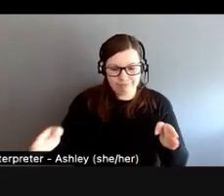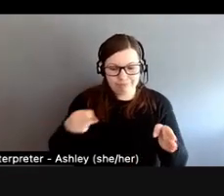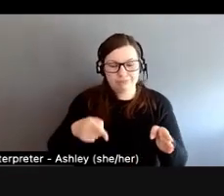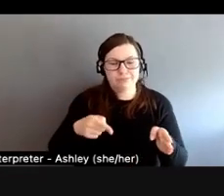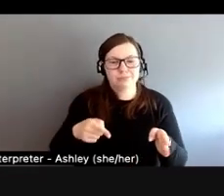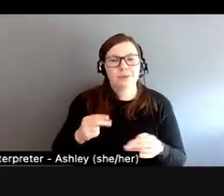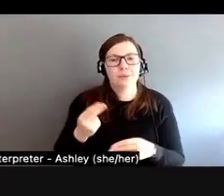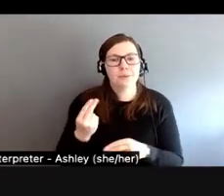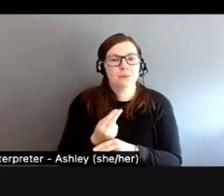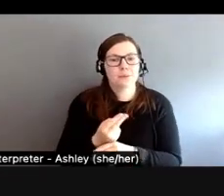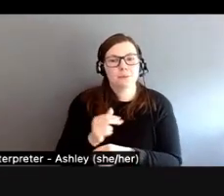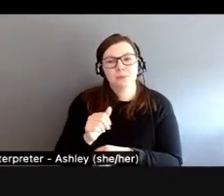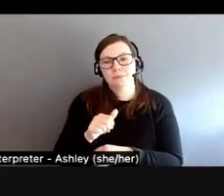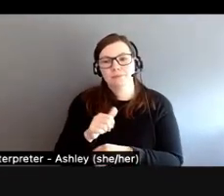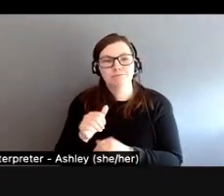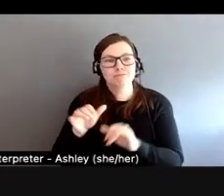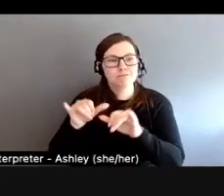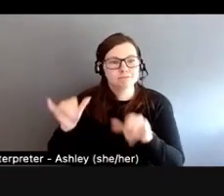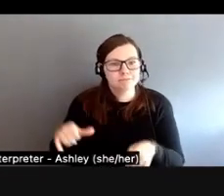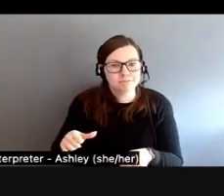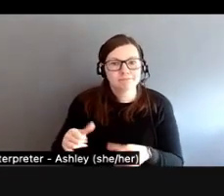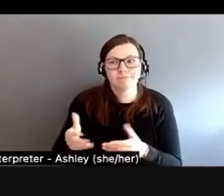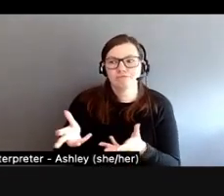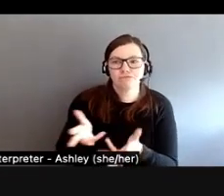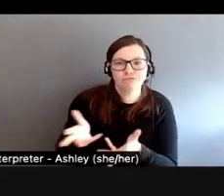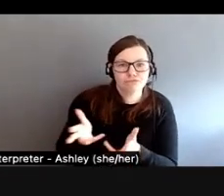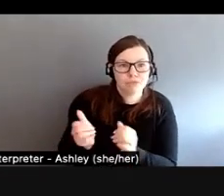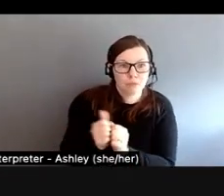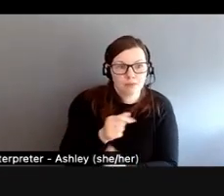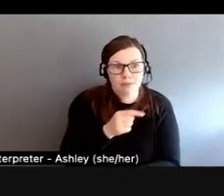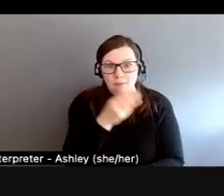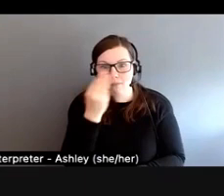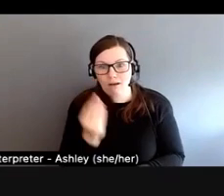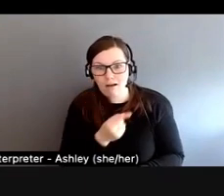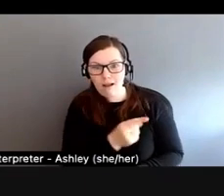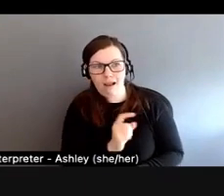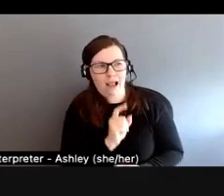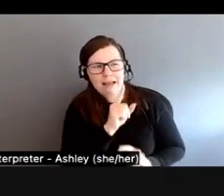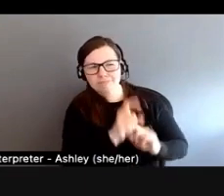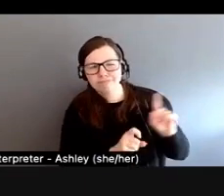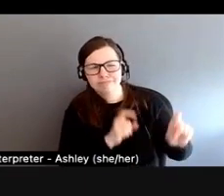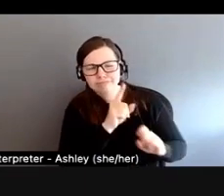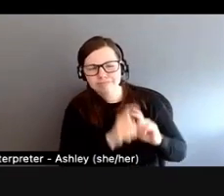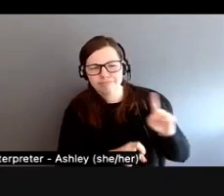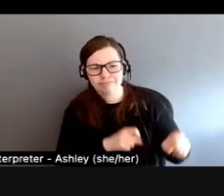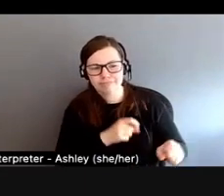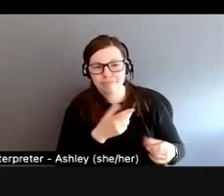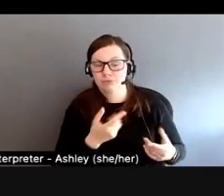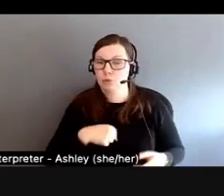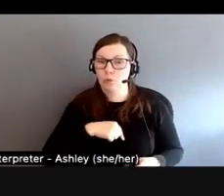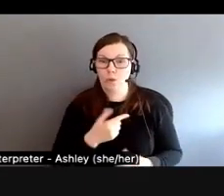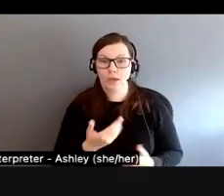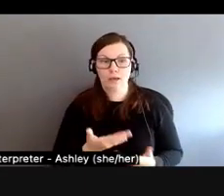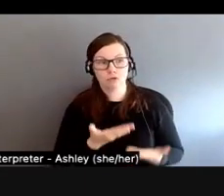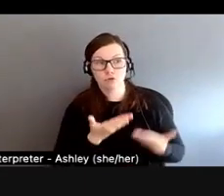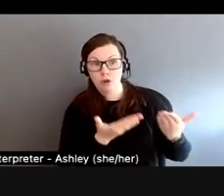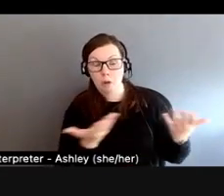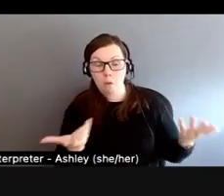like, how about using Asana, or like let's have a project planner, like